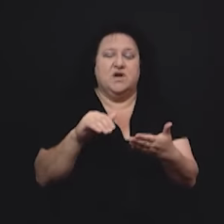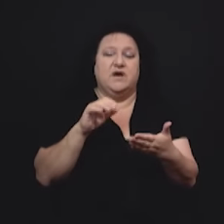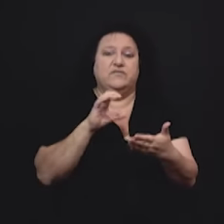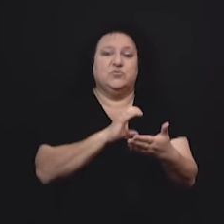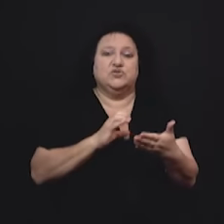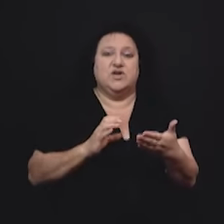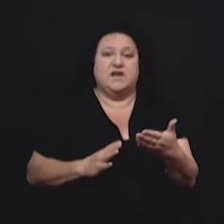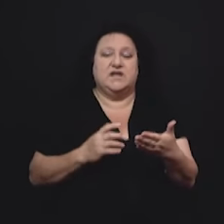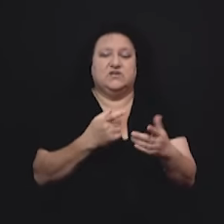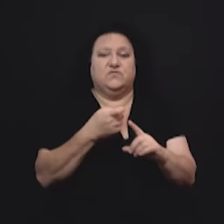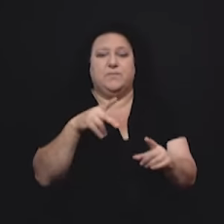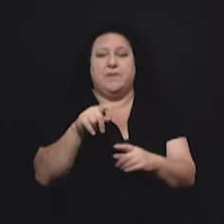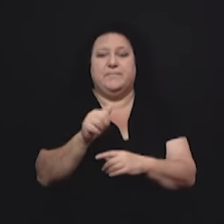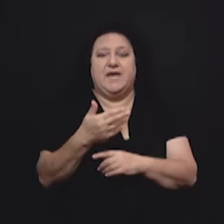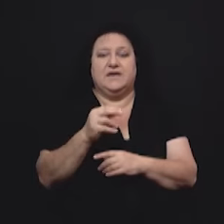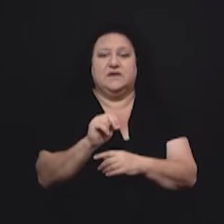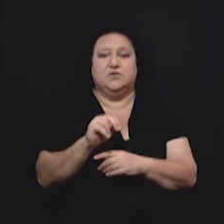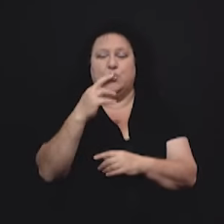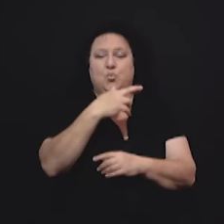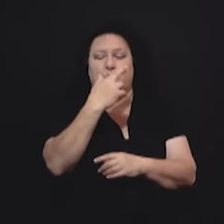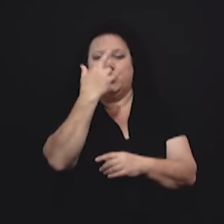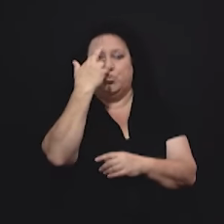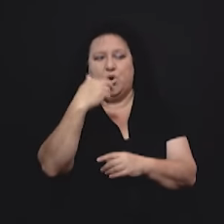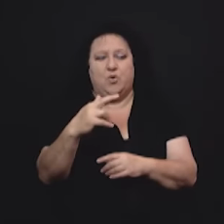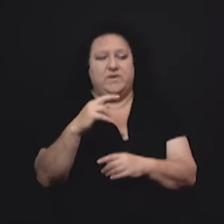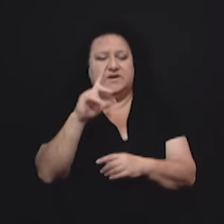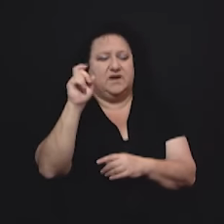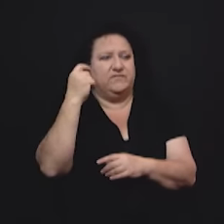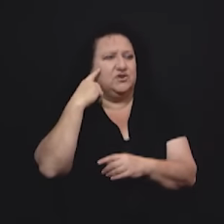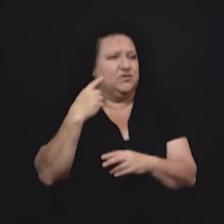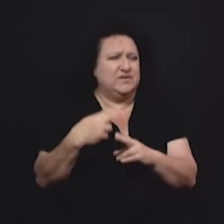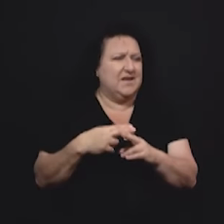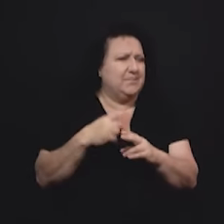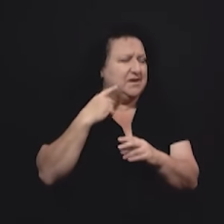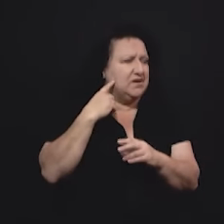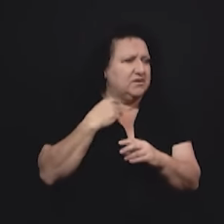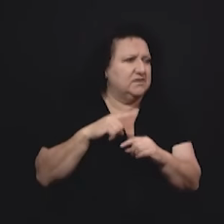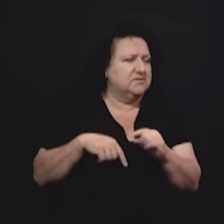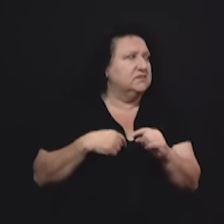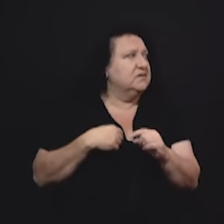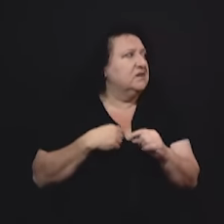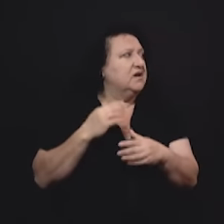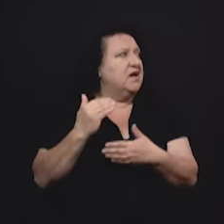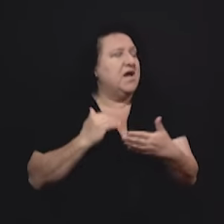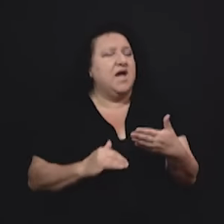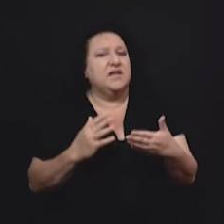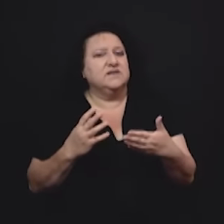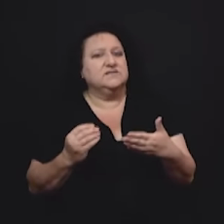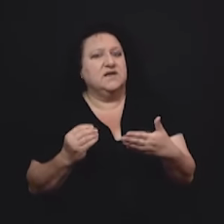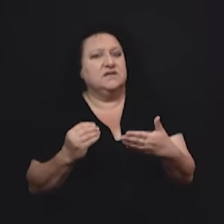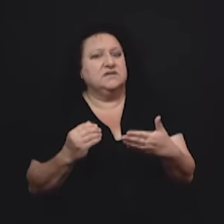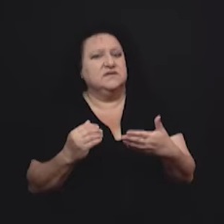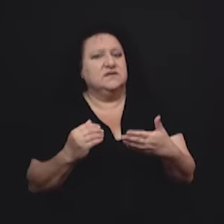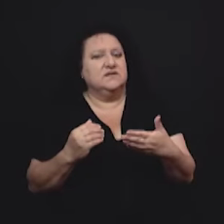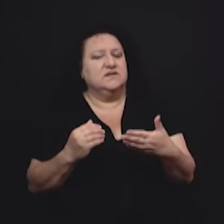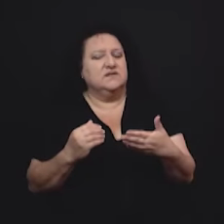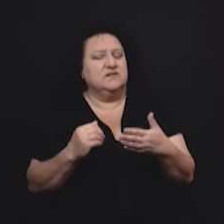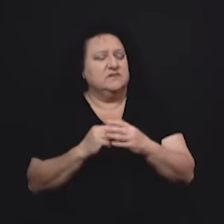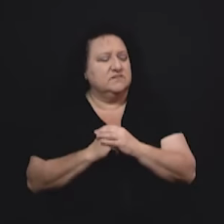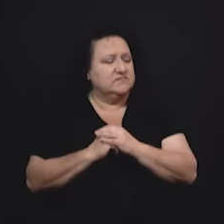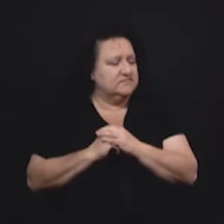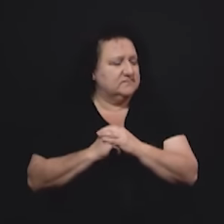named Pliny the Younger. And he is writing to an emperor named Trajan. And this is what he says about the early church. He's interrogating them because they're trying